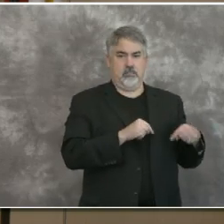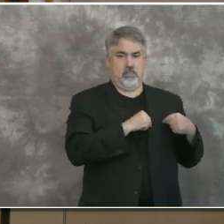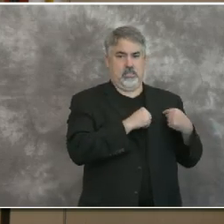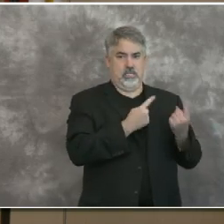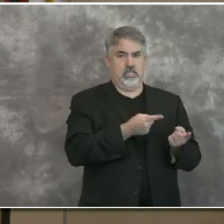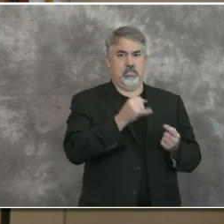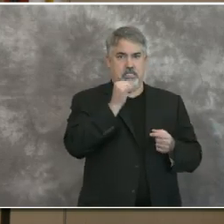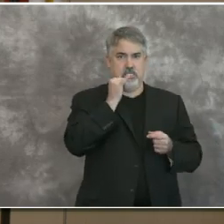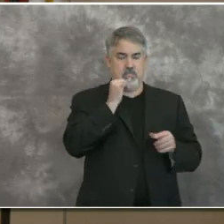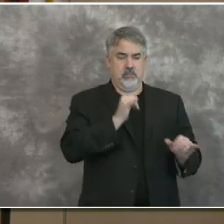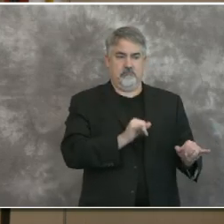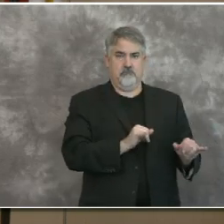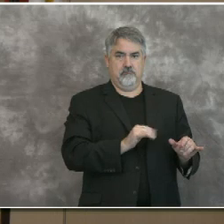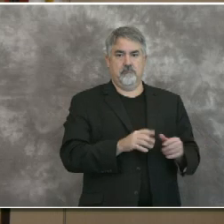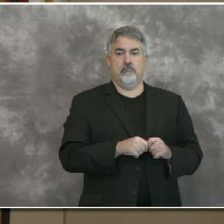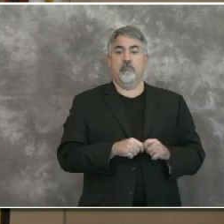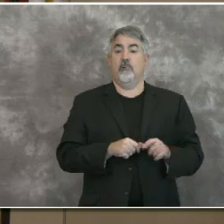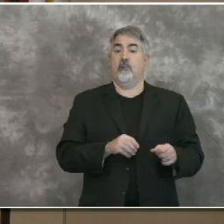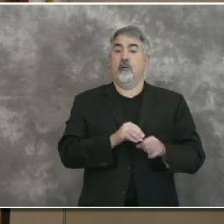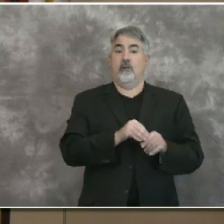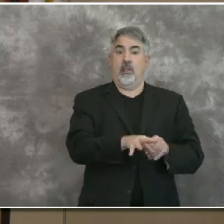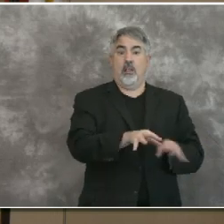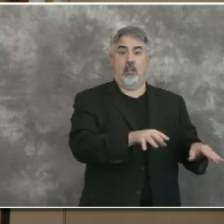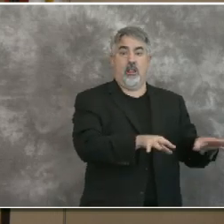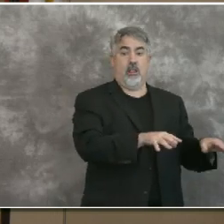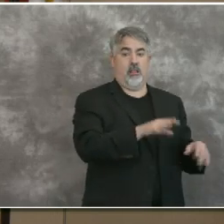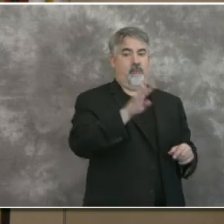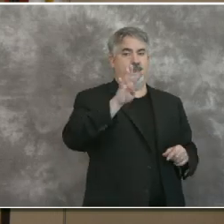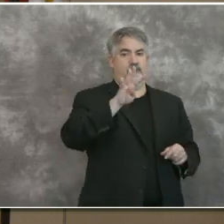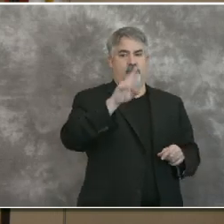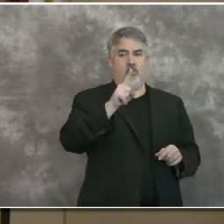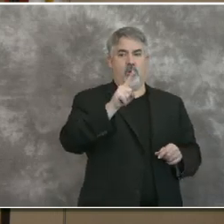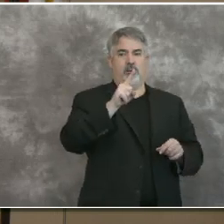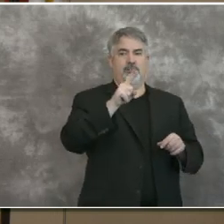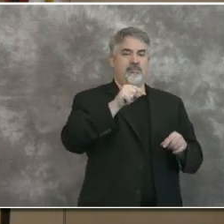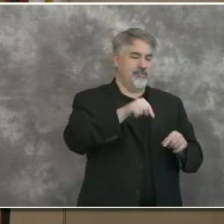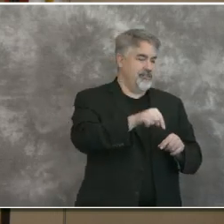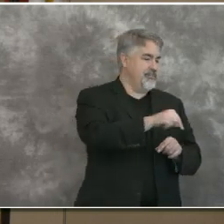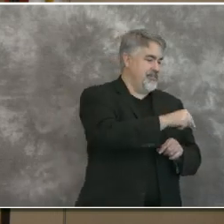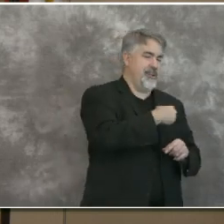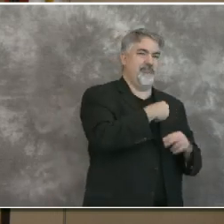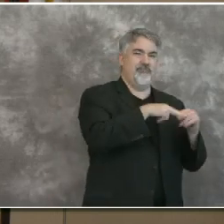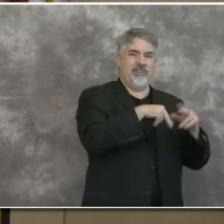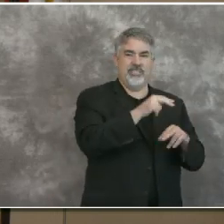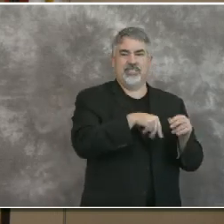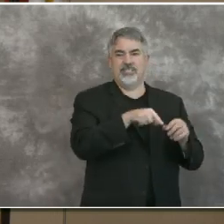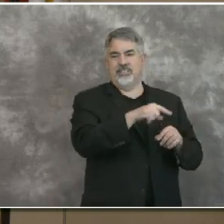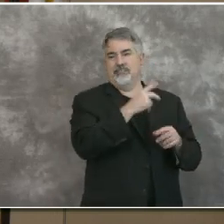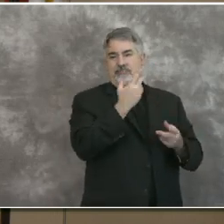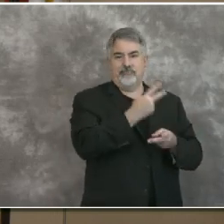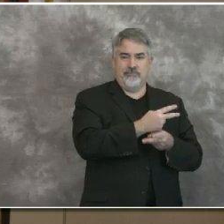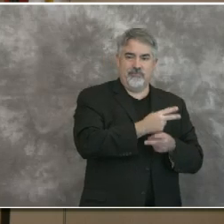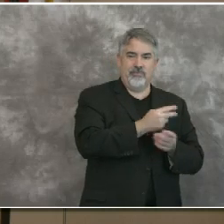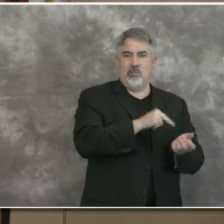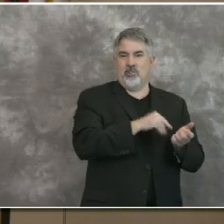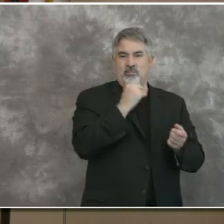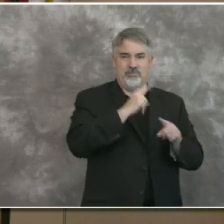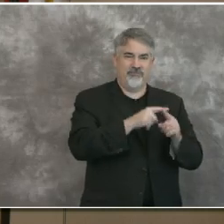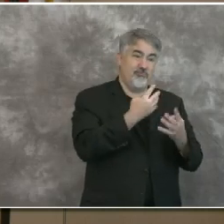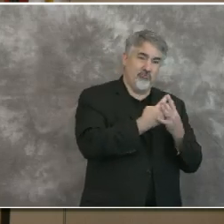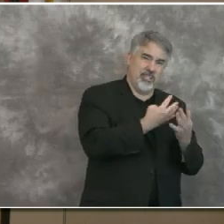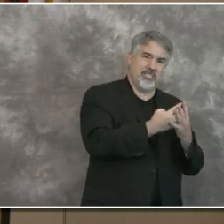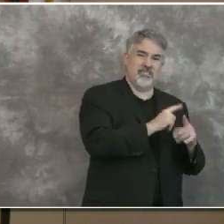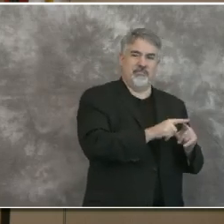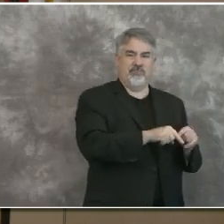Of these active outbreaks, 41 are in congregate facilities, which includes 1,144 cases